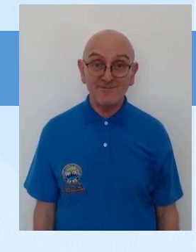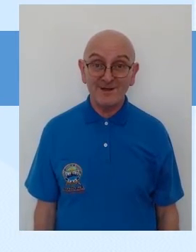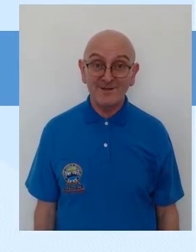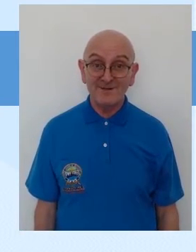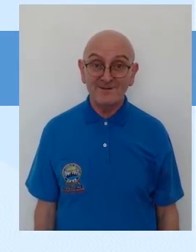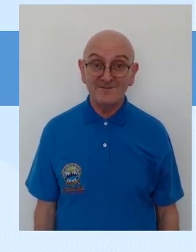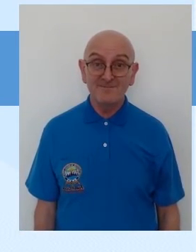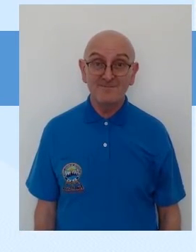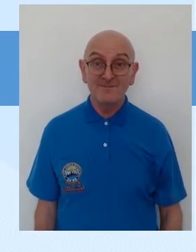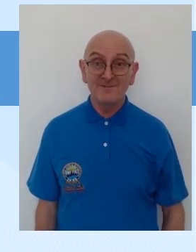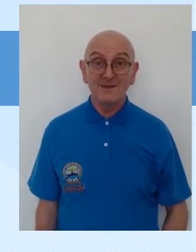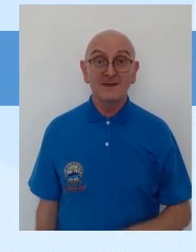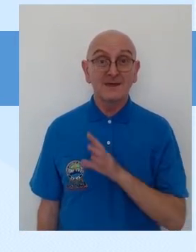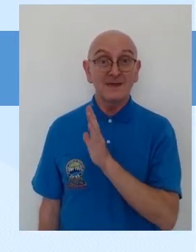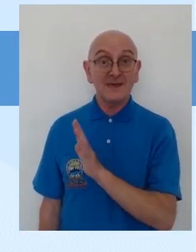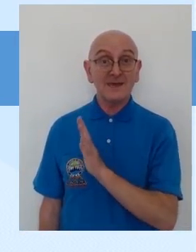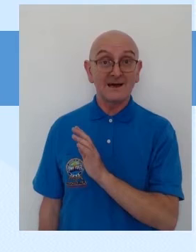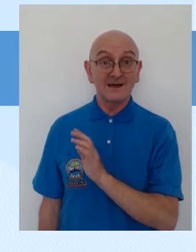you remember?